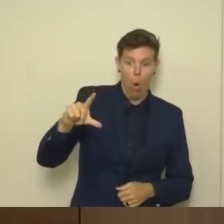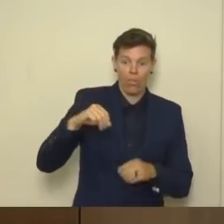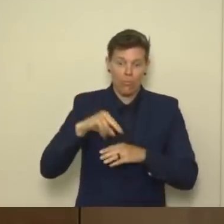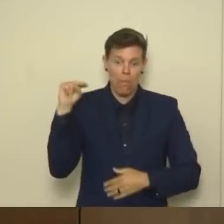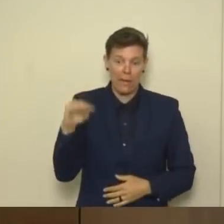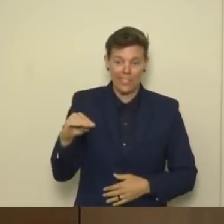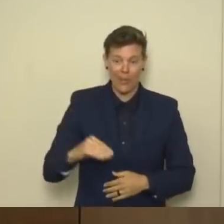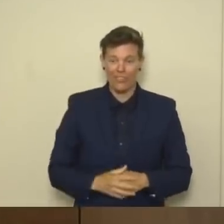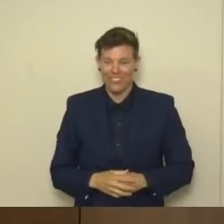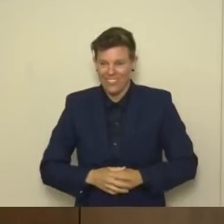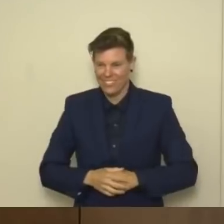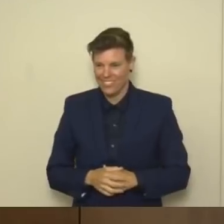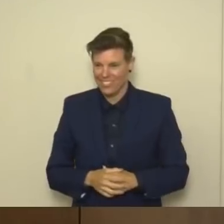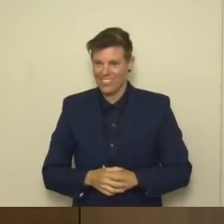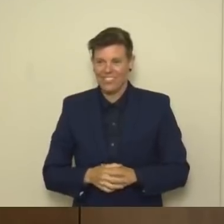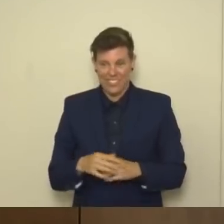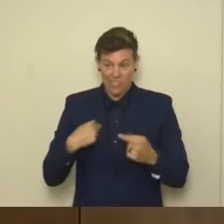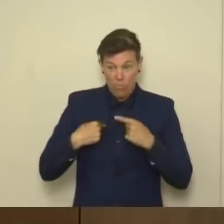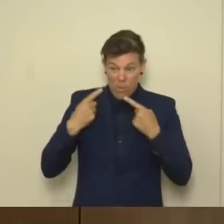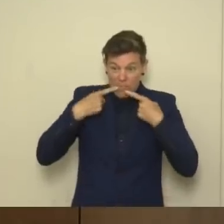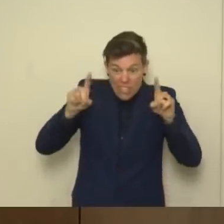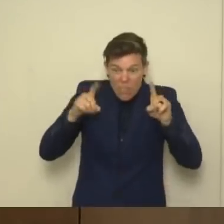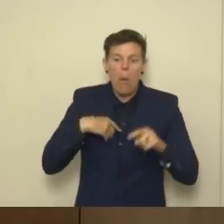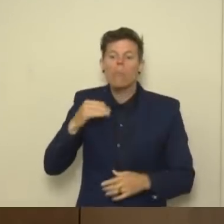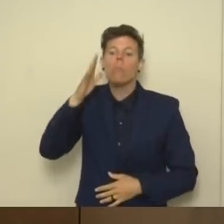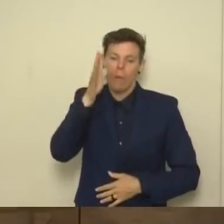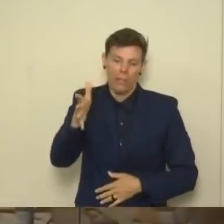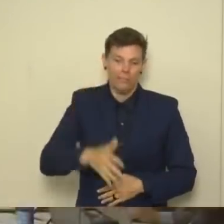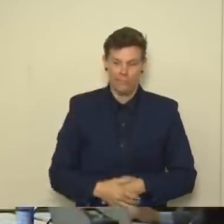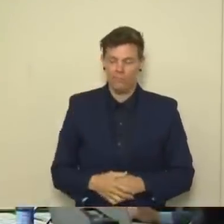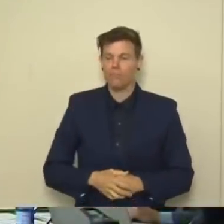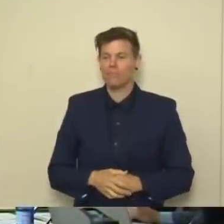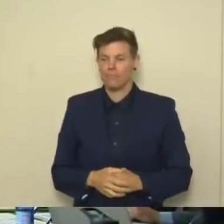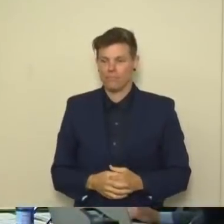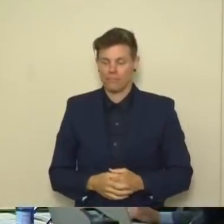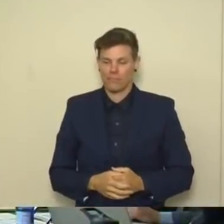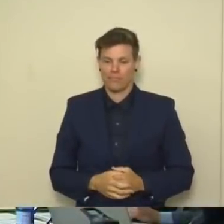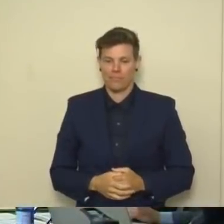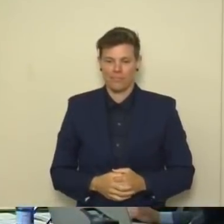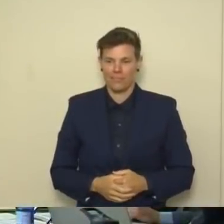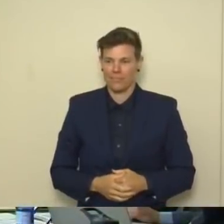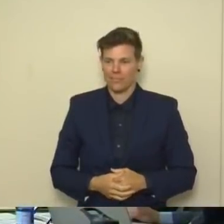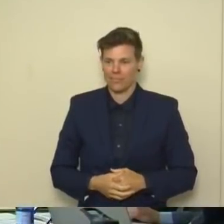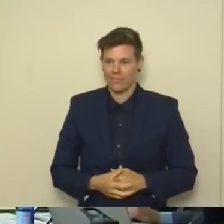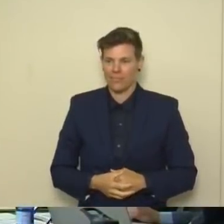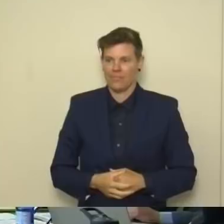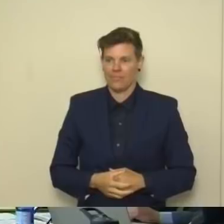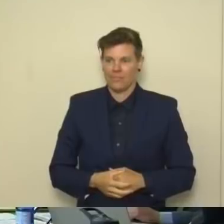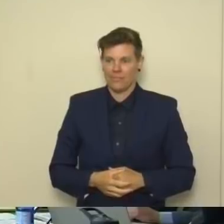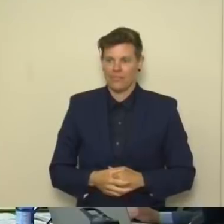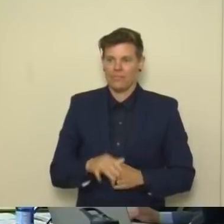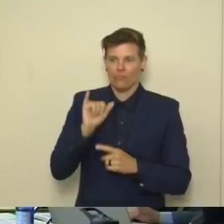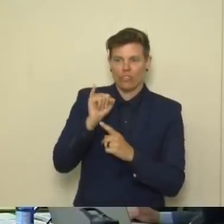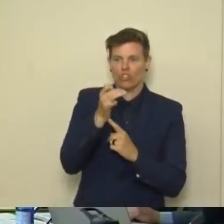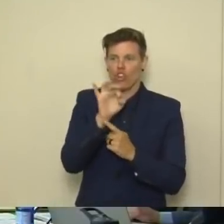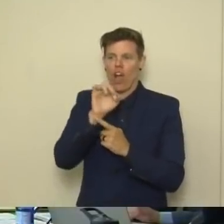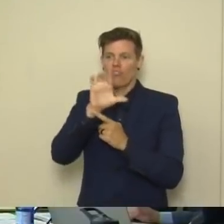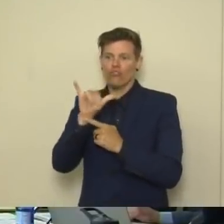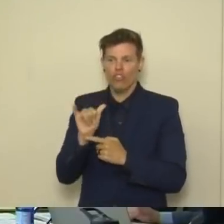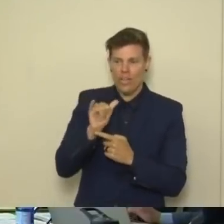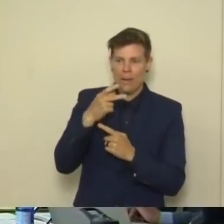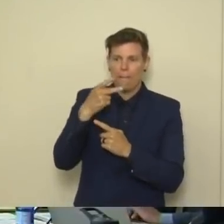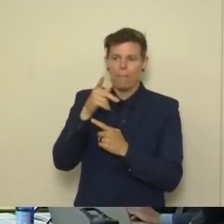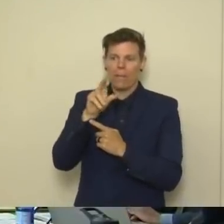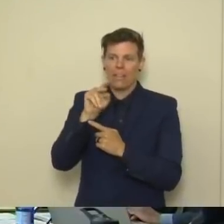and effective, and we're going to beat it. So let's beat it. Trip. Thank you, Governor. Jeffrey Plant of the Silver City Daily Press